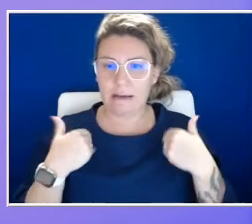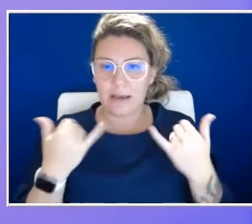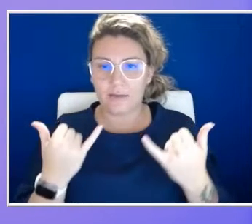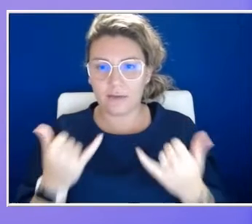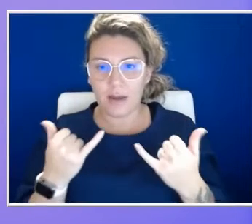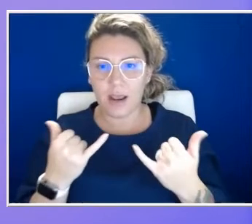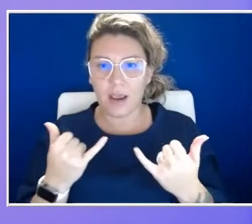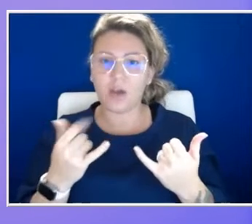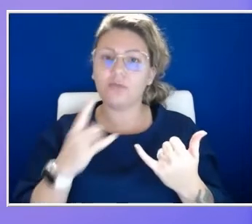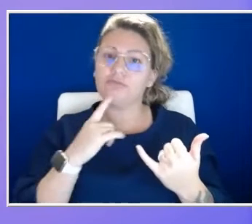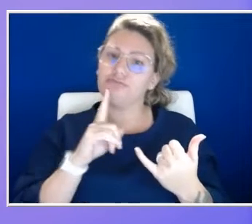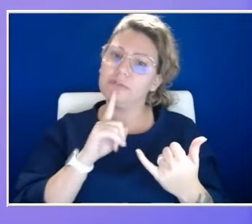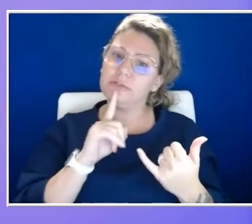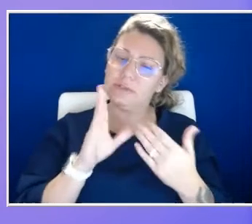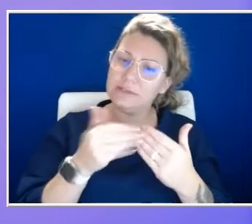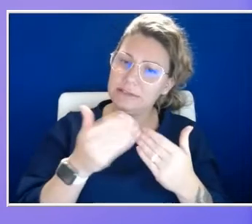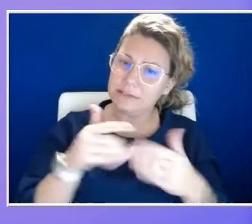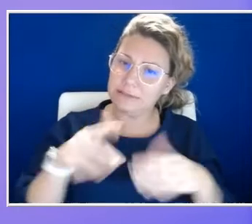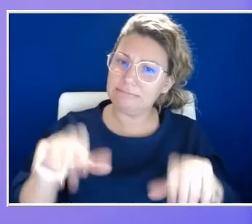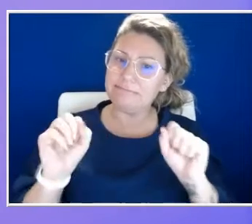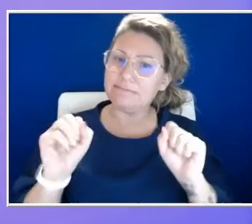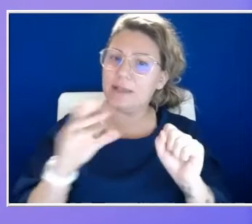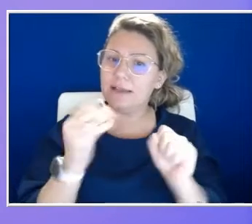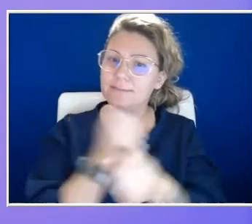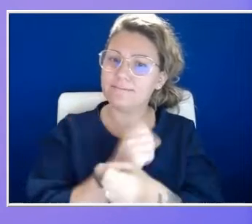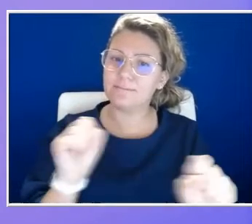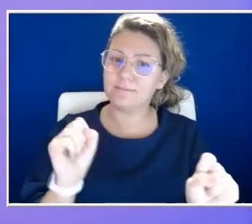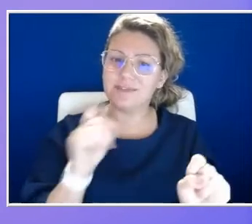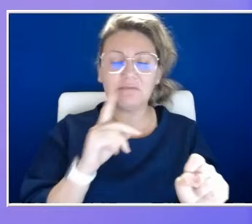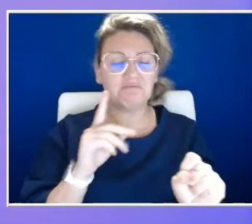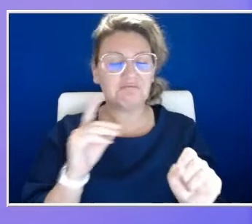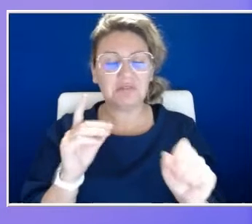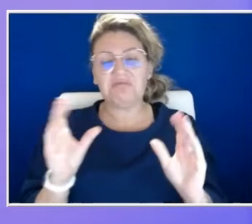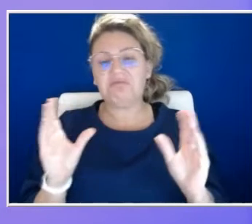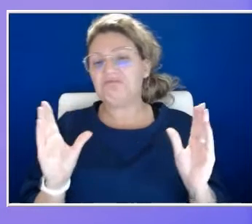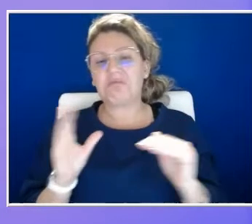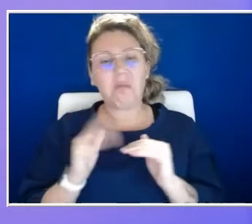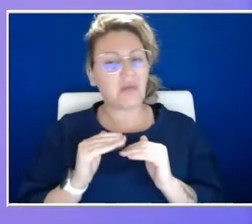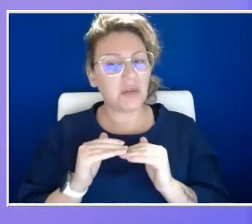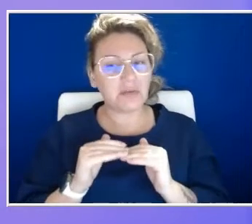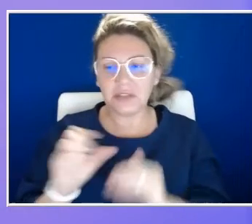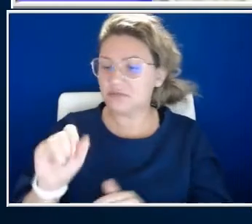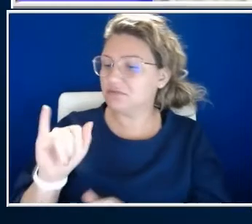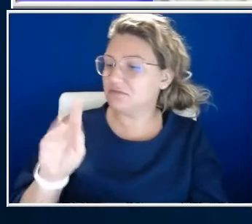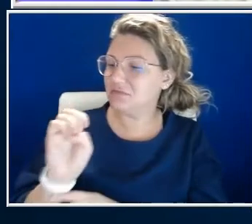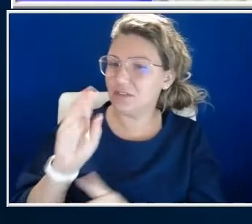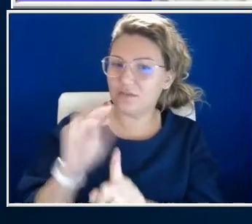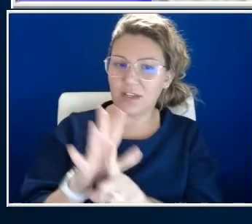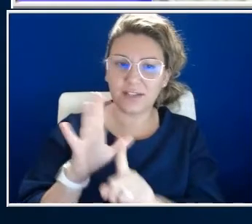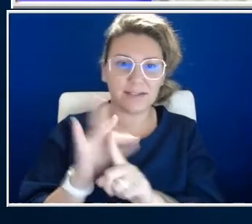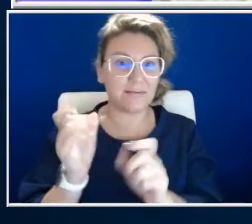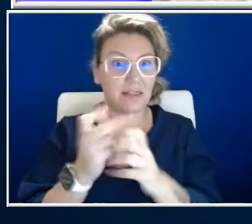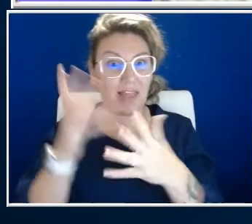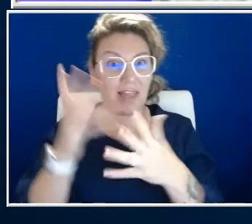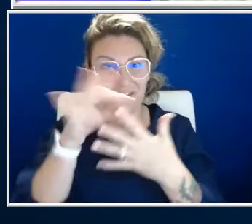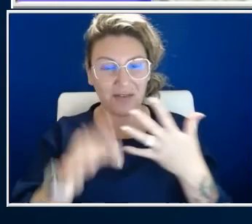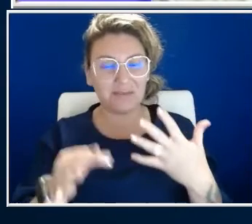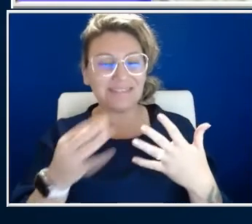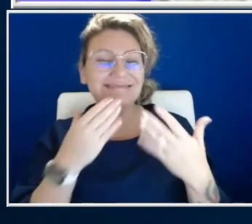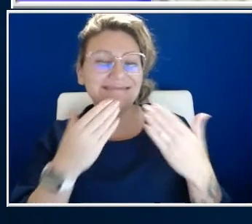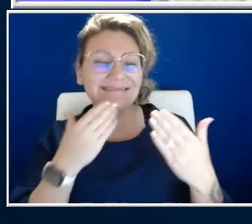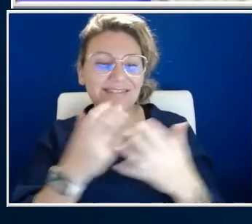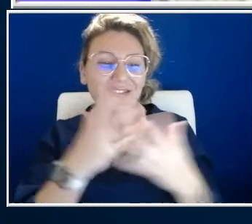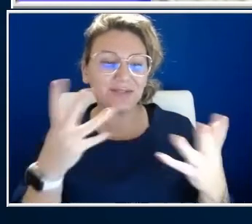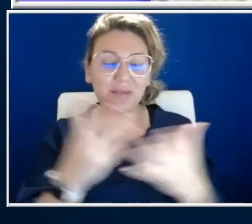easy to take, very safe, very, very little side effects, and there are a number of options for that. Doc Hawk, thank you so much. Do we have any